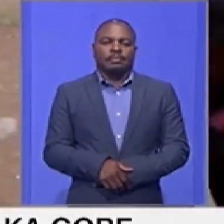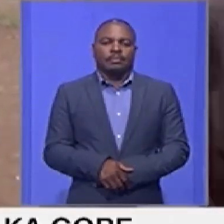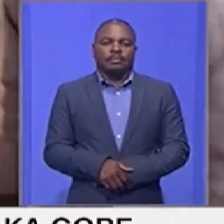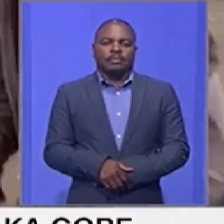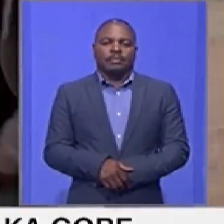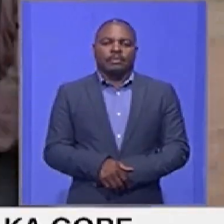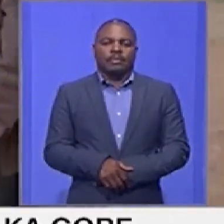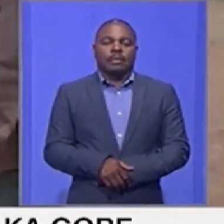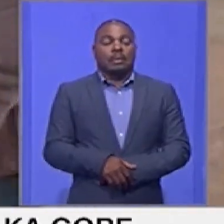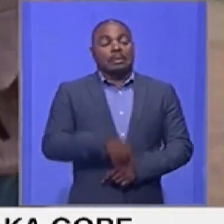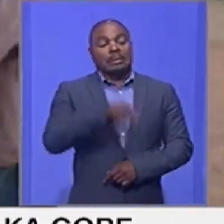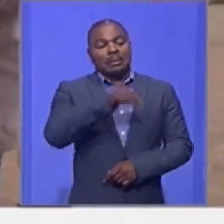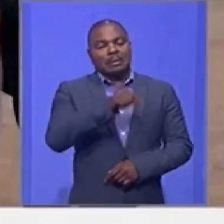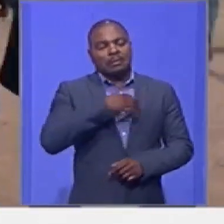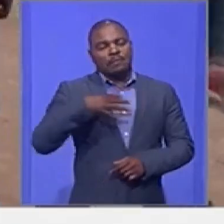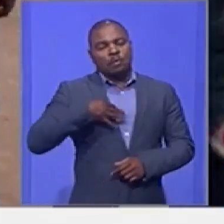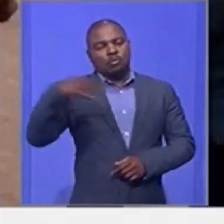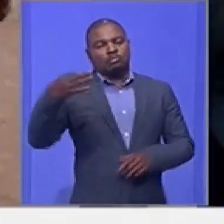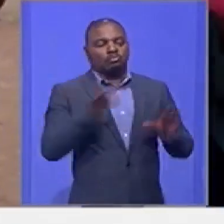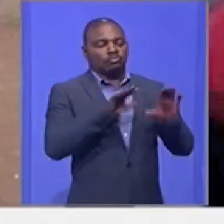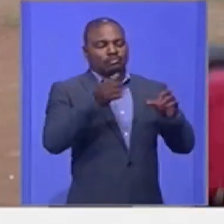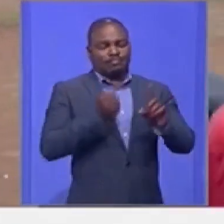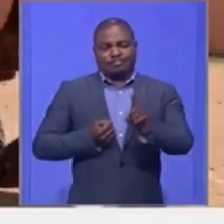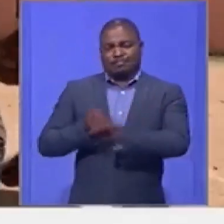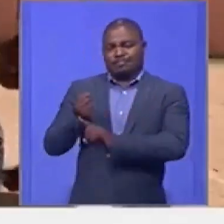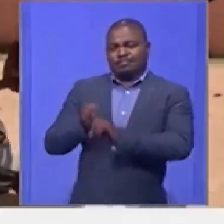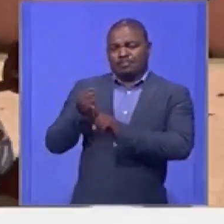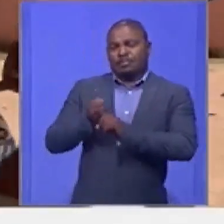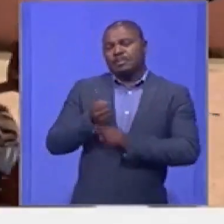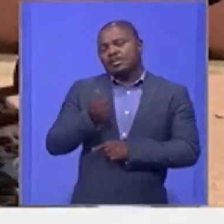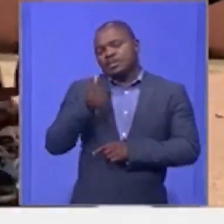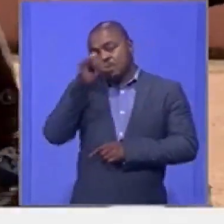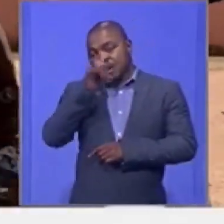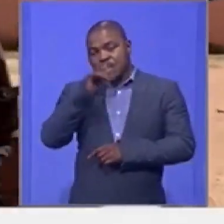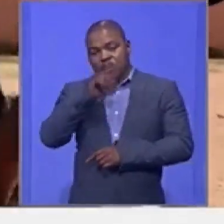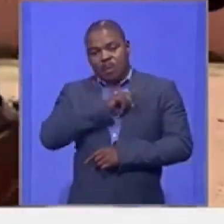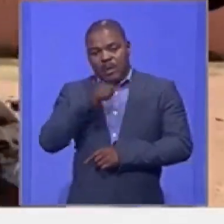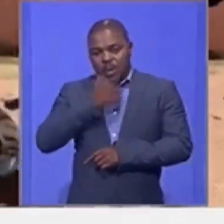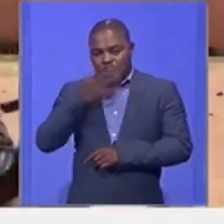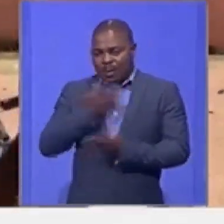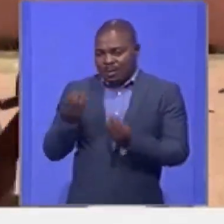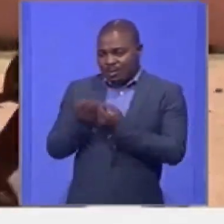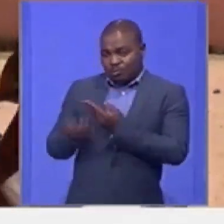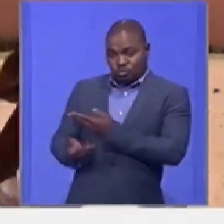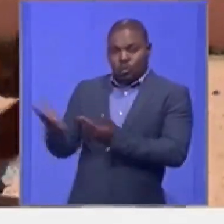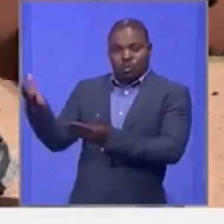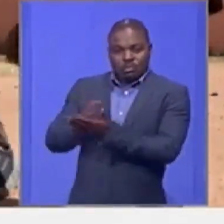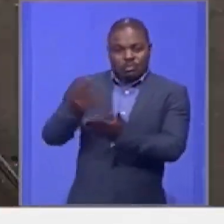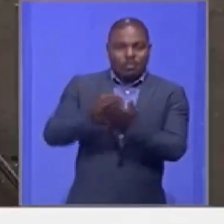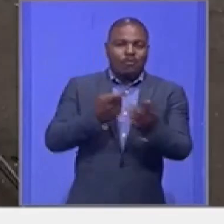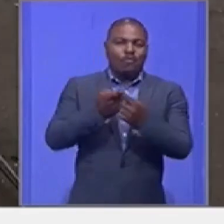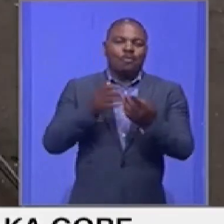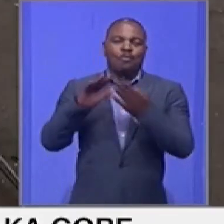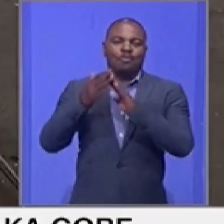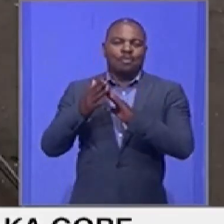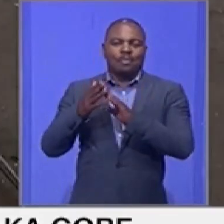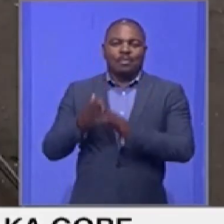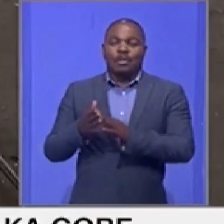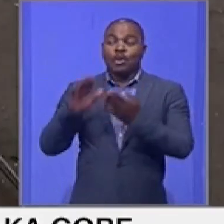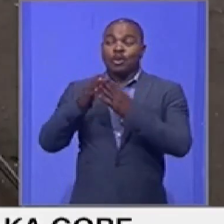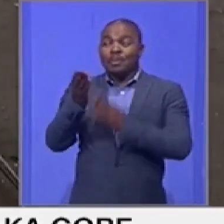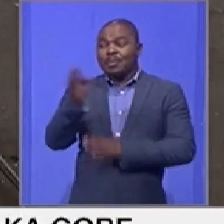Mekutu ya setlhopha sena sa baithaopi twantshong ya botlokotsebe e lebisitse kgapong ya dibetsa tsena baahing. Baahi ba